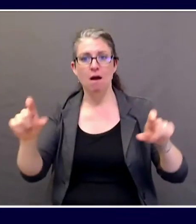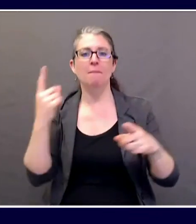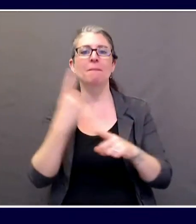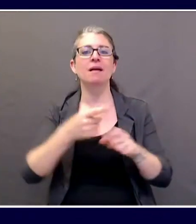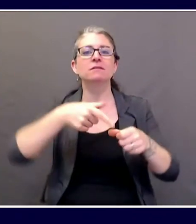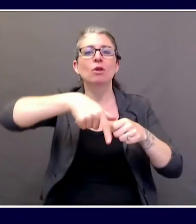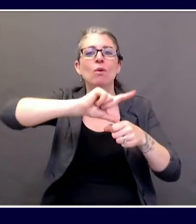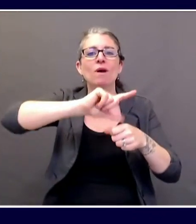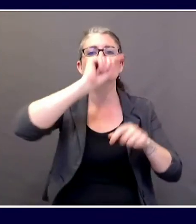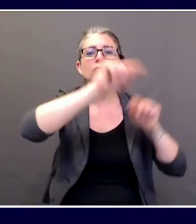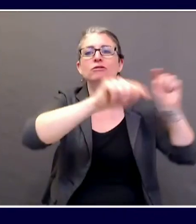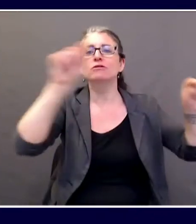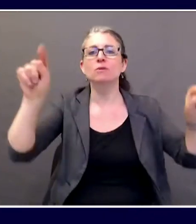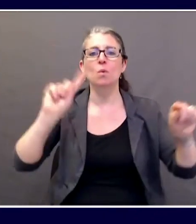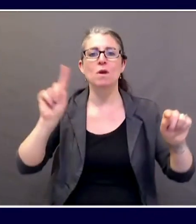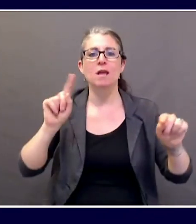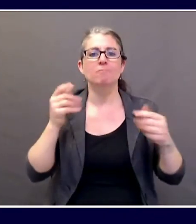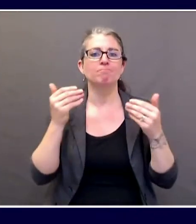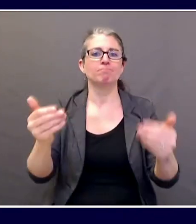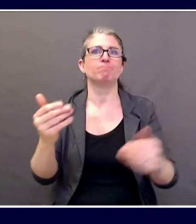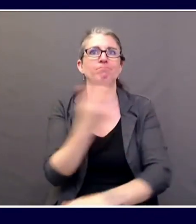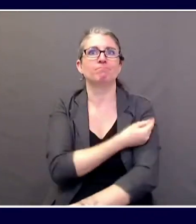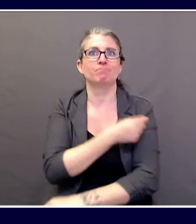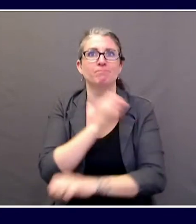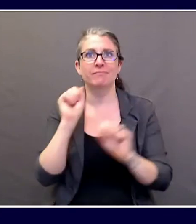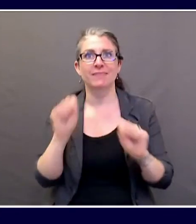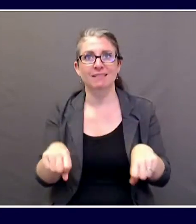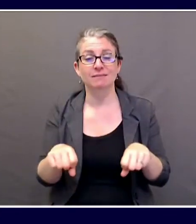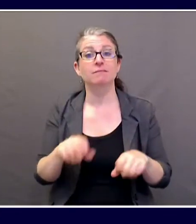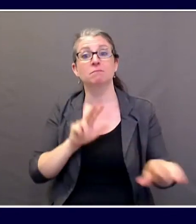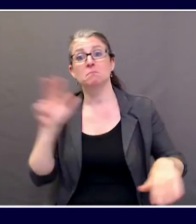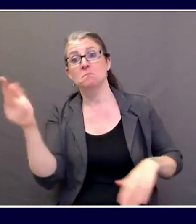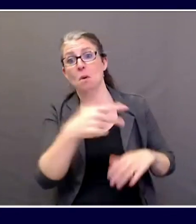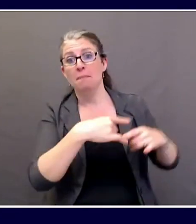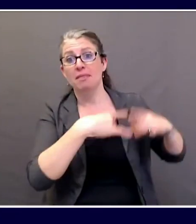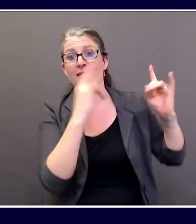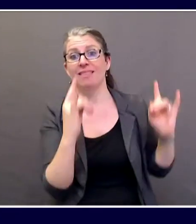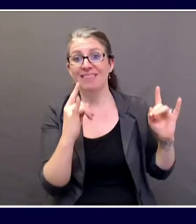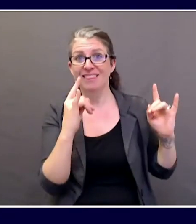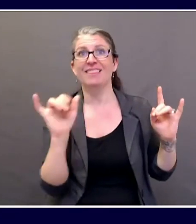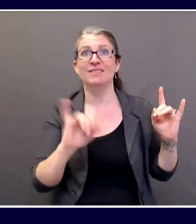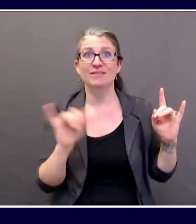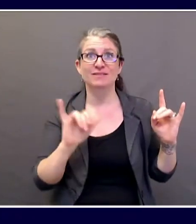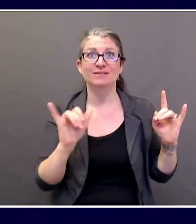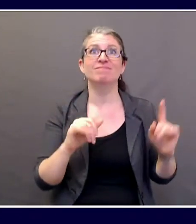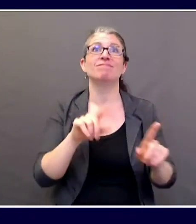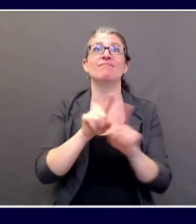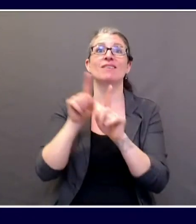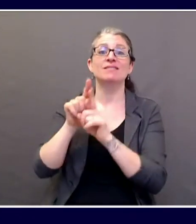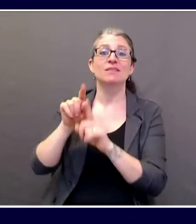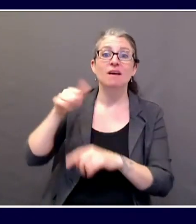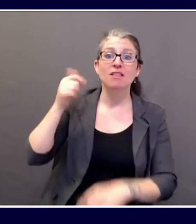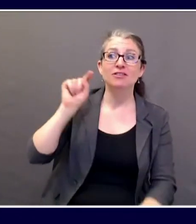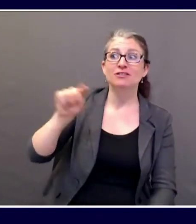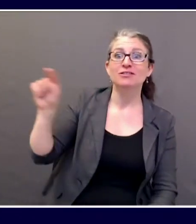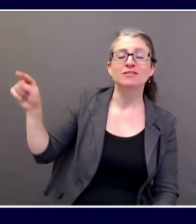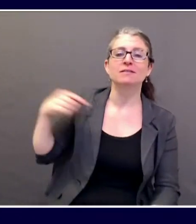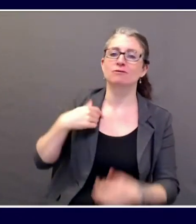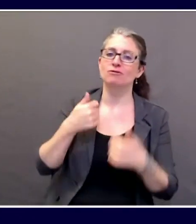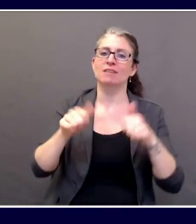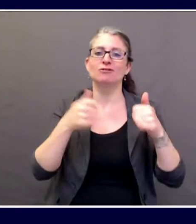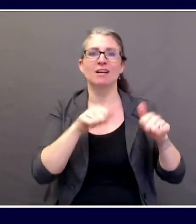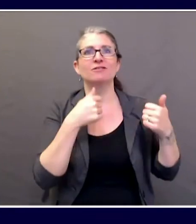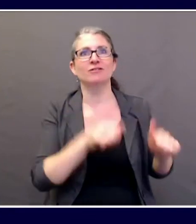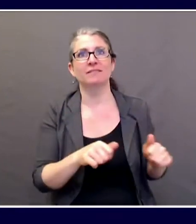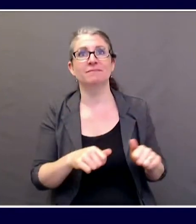with the mobile unit and in the coming weeks as we try to bring more opportunities available. Getting the vaccine is our quickest and